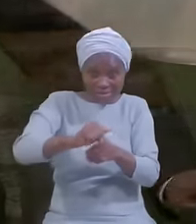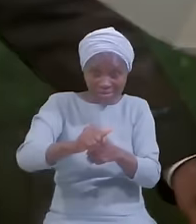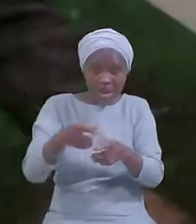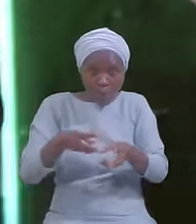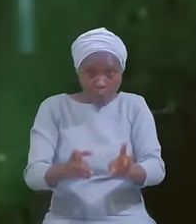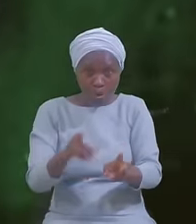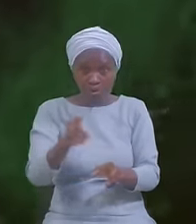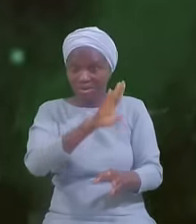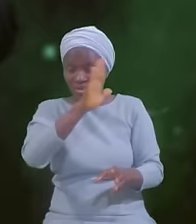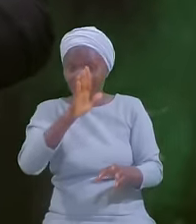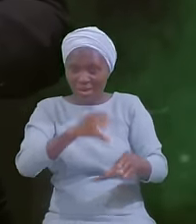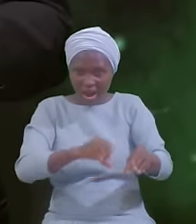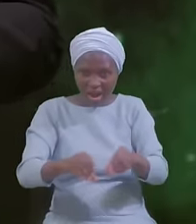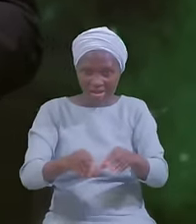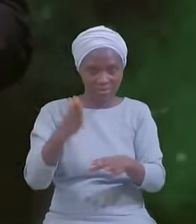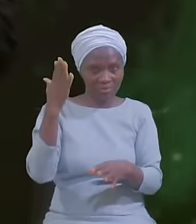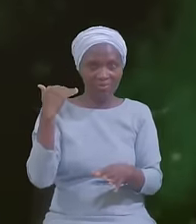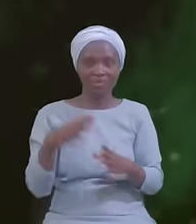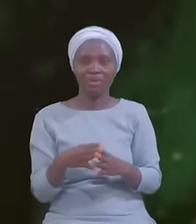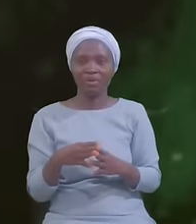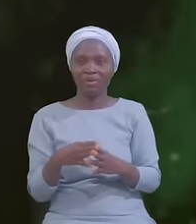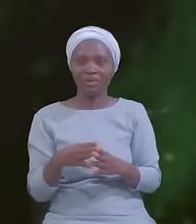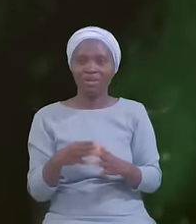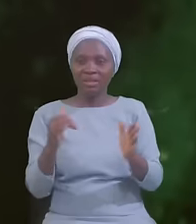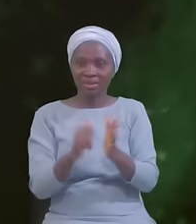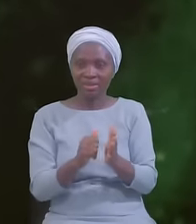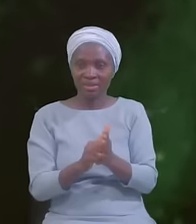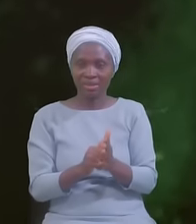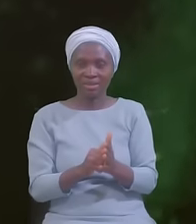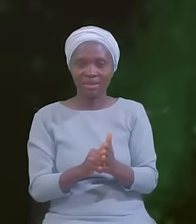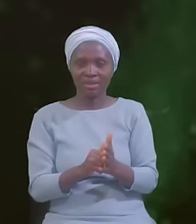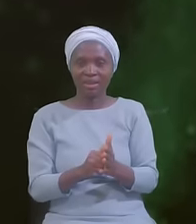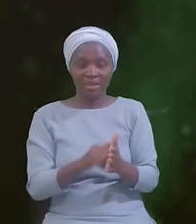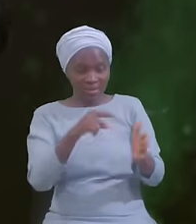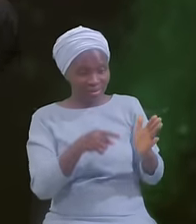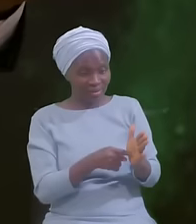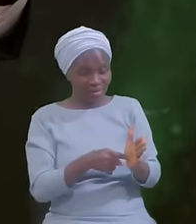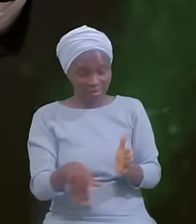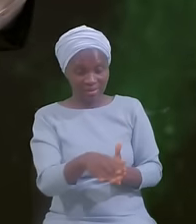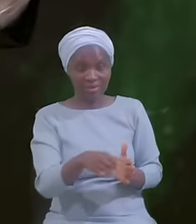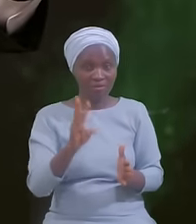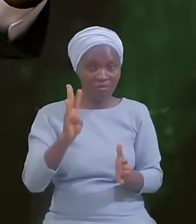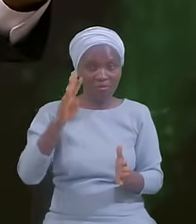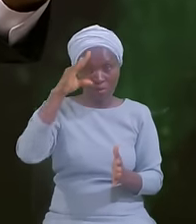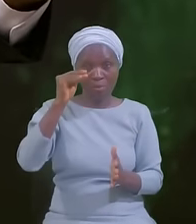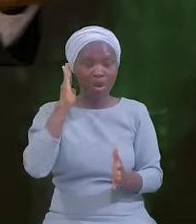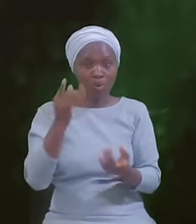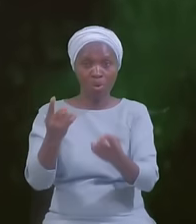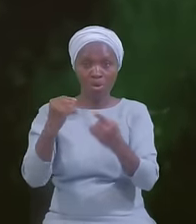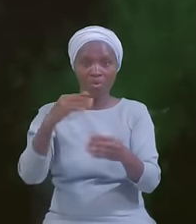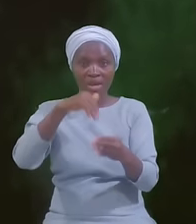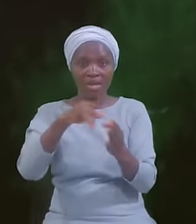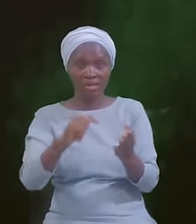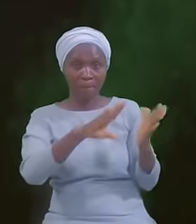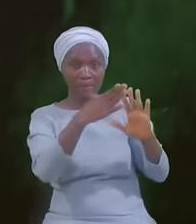you've never acted, this is the first time that these four men will come in the presence of Christ. This is